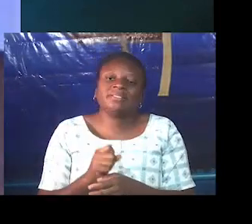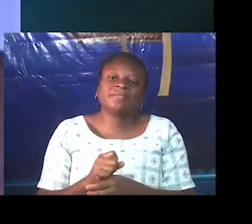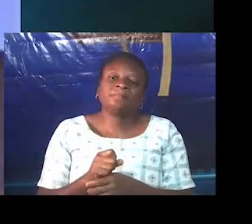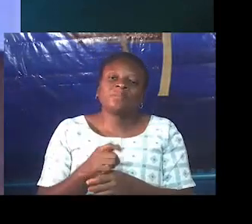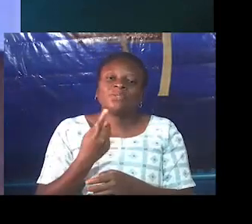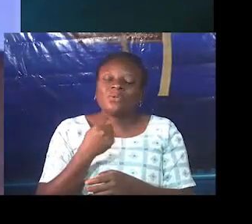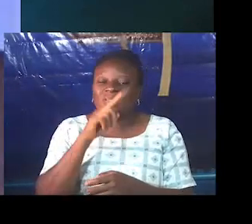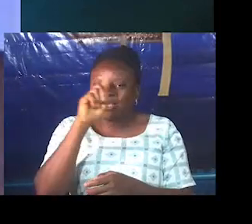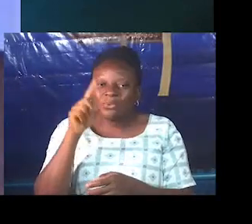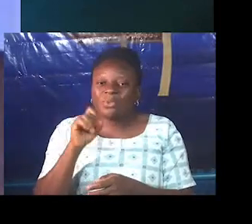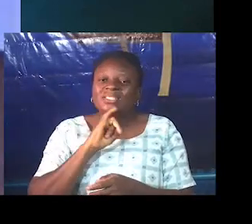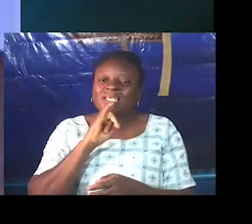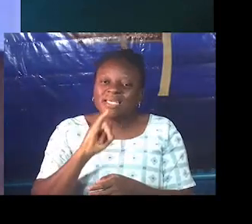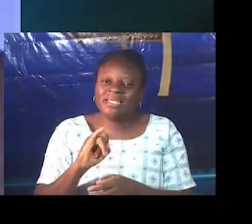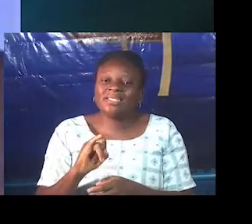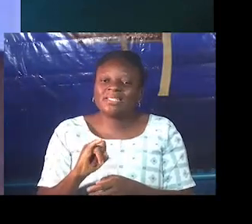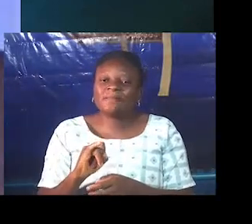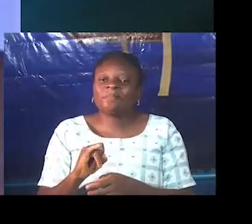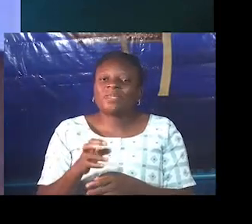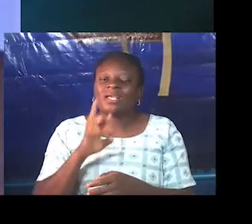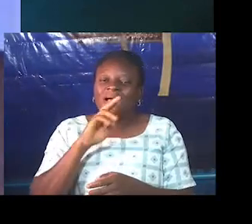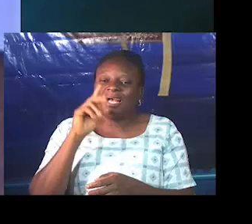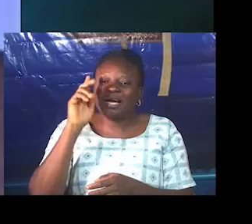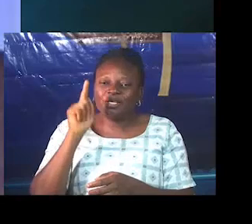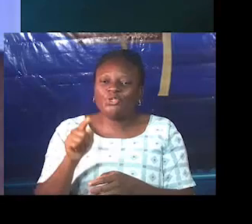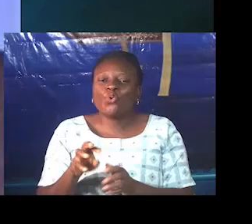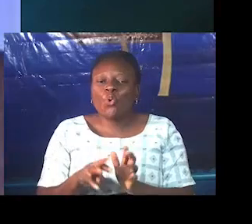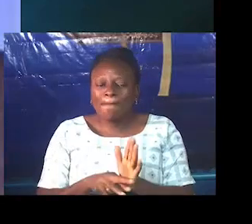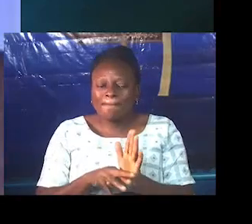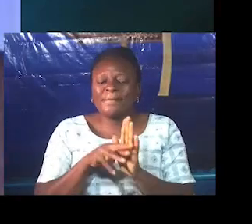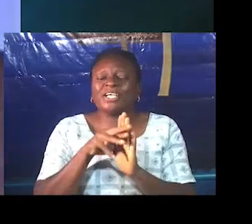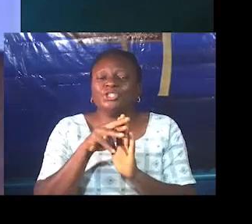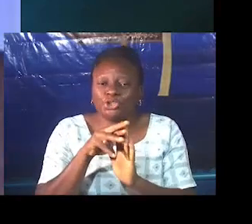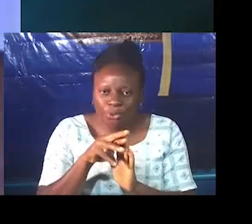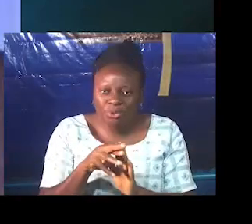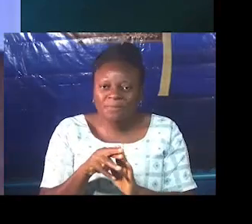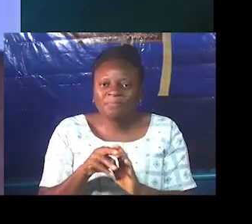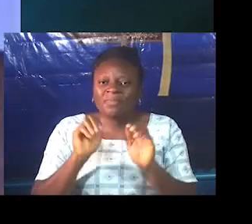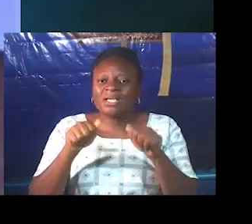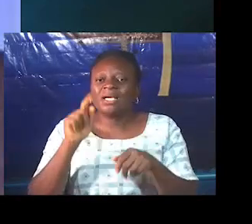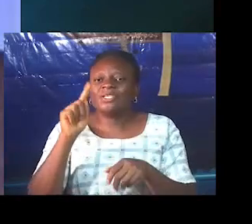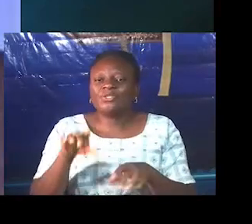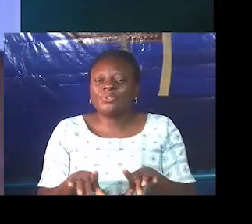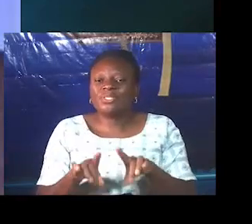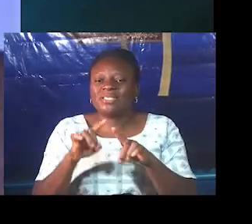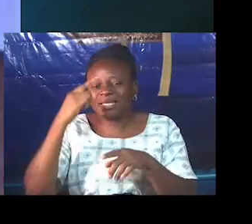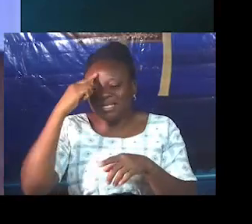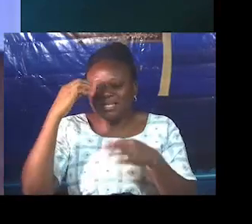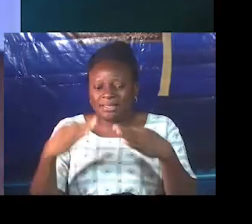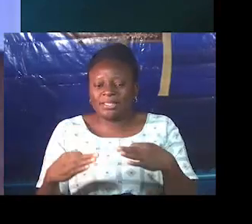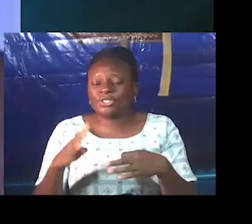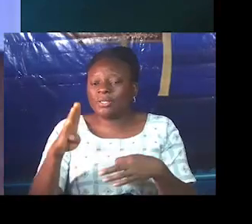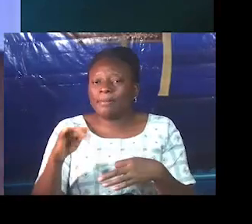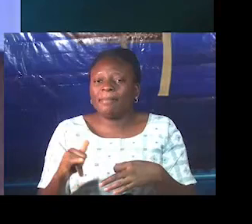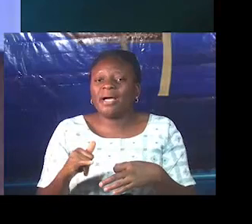parents? Are you weaned? Are you able to stand on your own? Can you take decisions by yourself? Before you begin to say